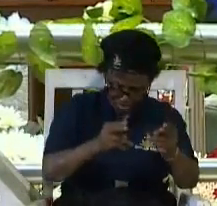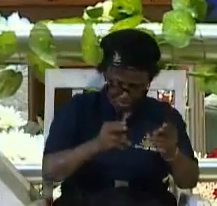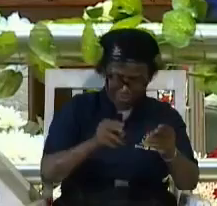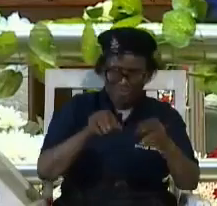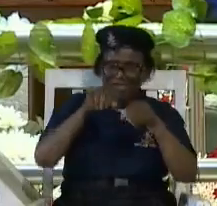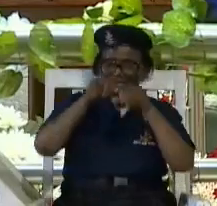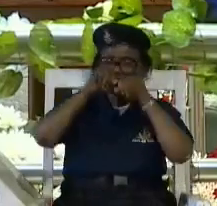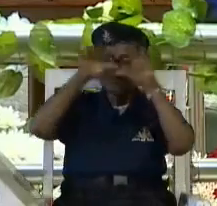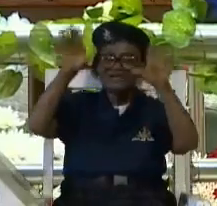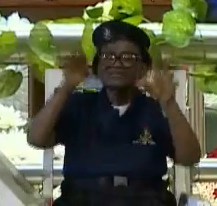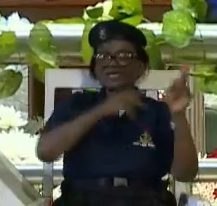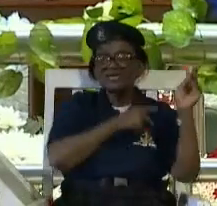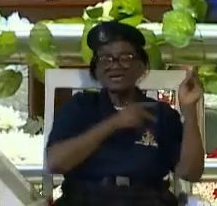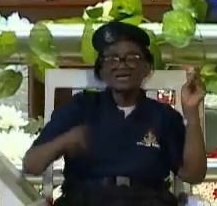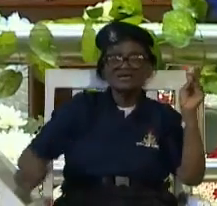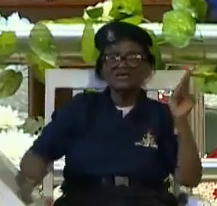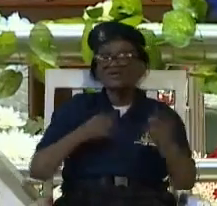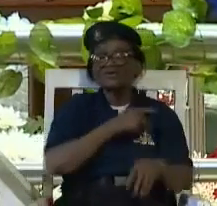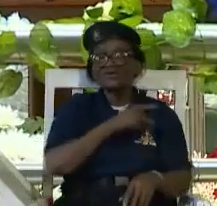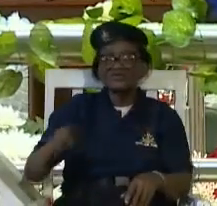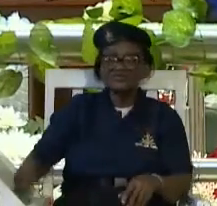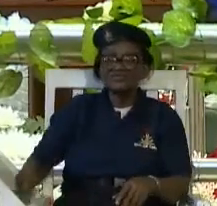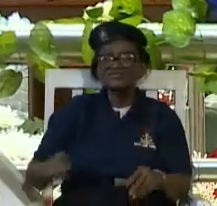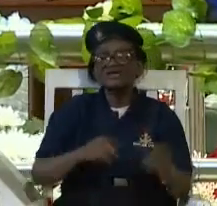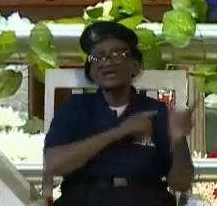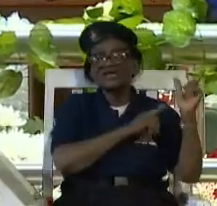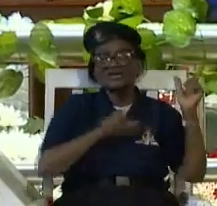Bless the King of Kings, the Lord of Lords.